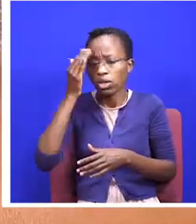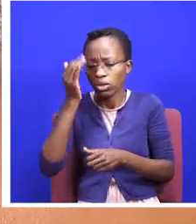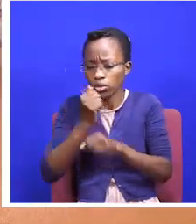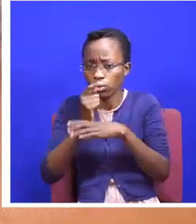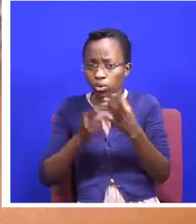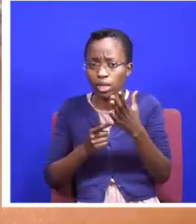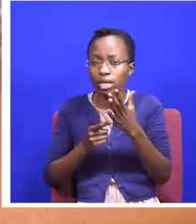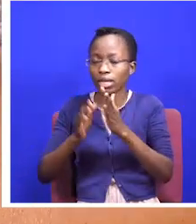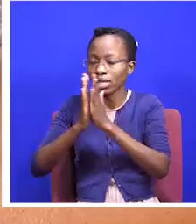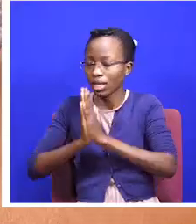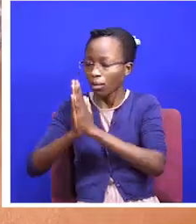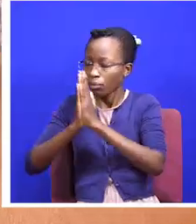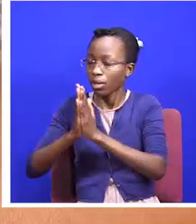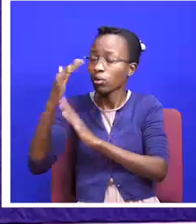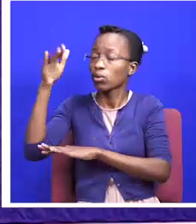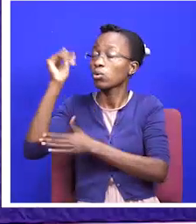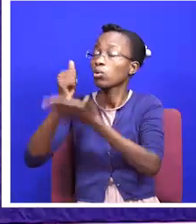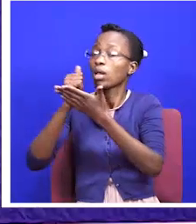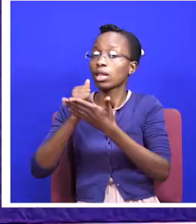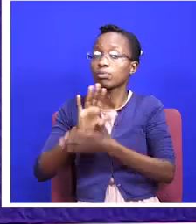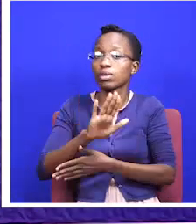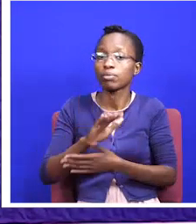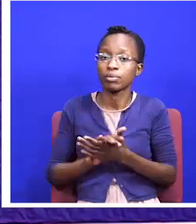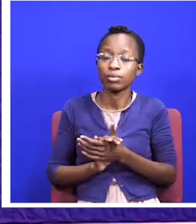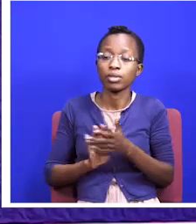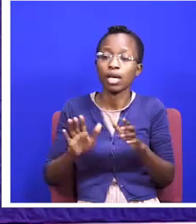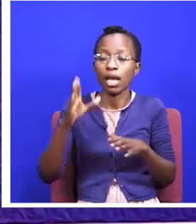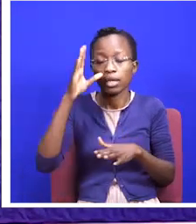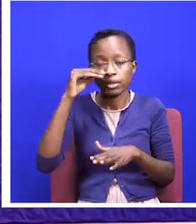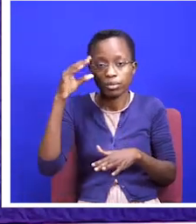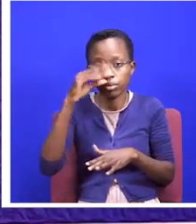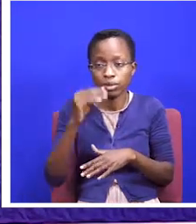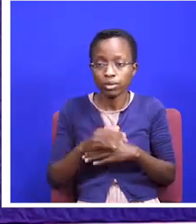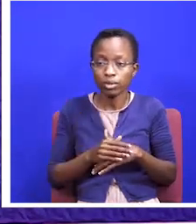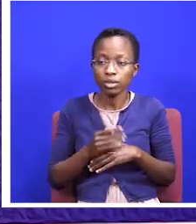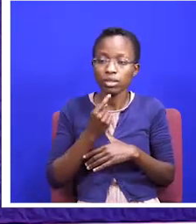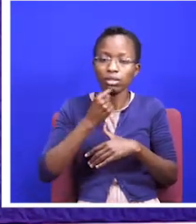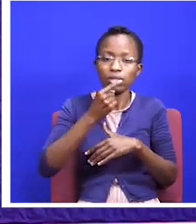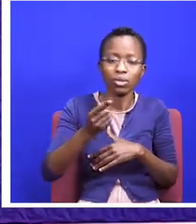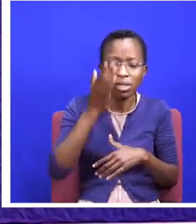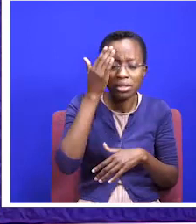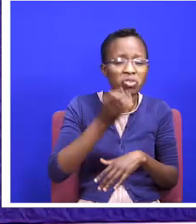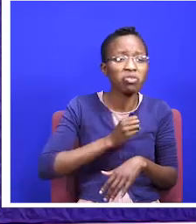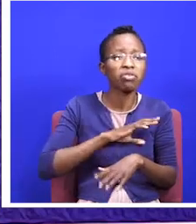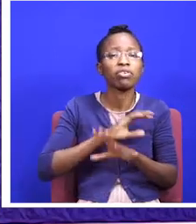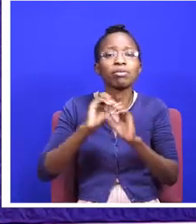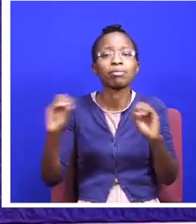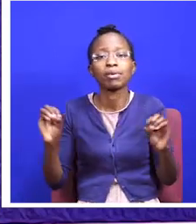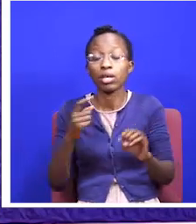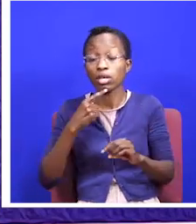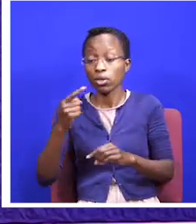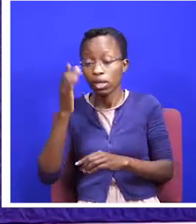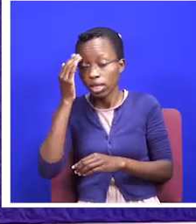did they do? They cried out to God to help them. And Moses told them not to